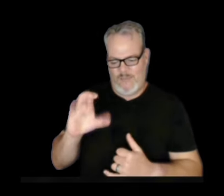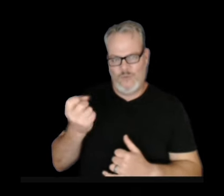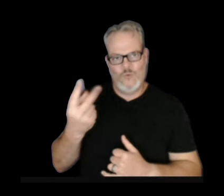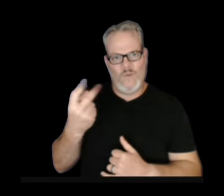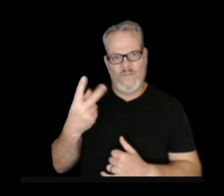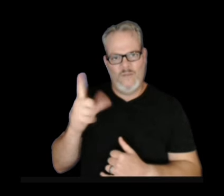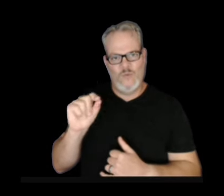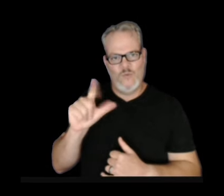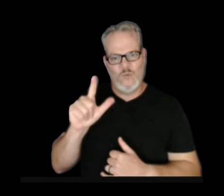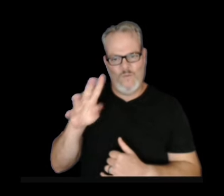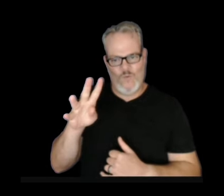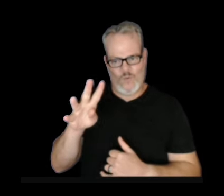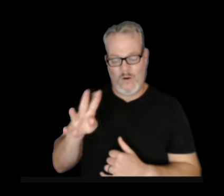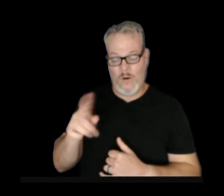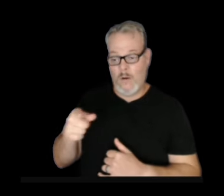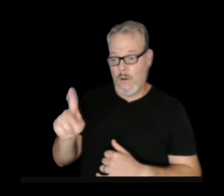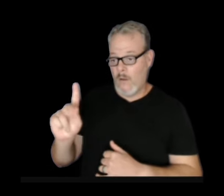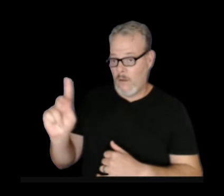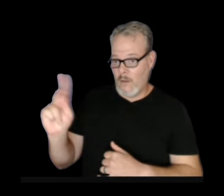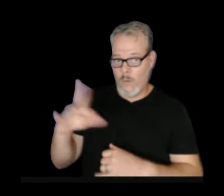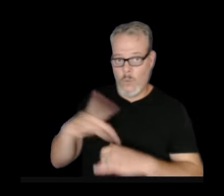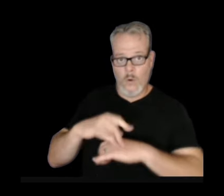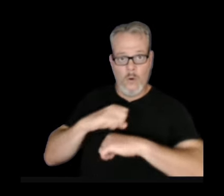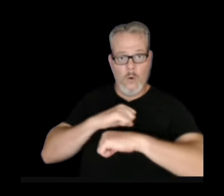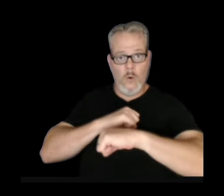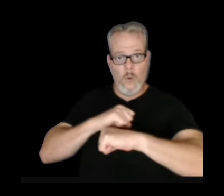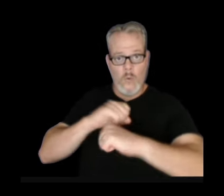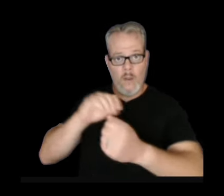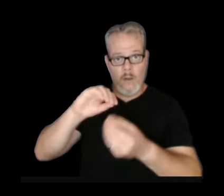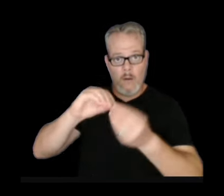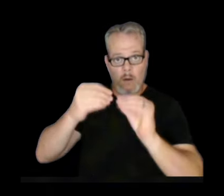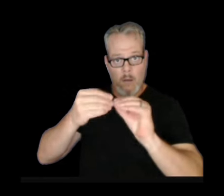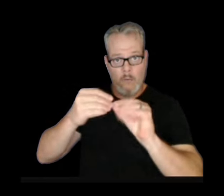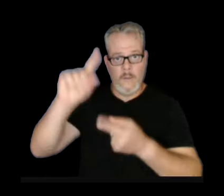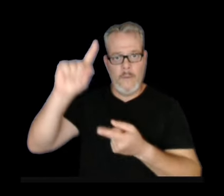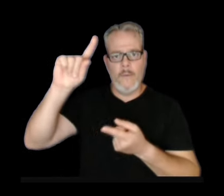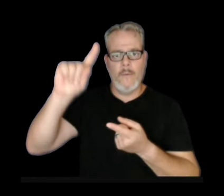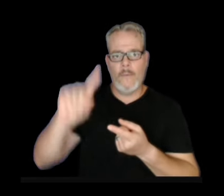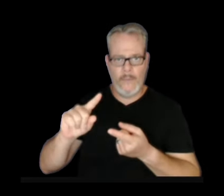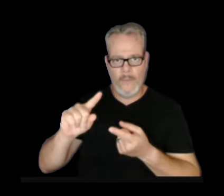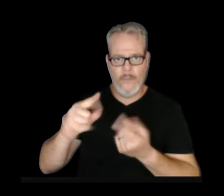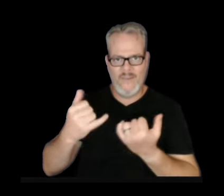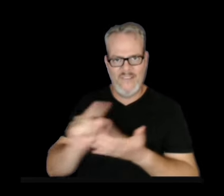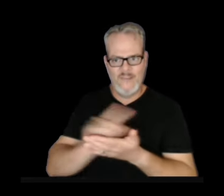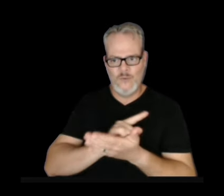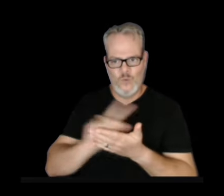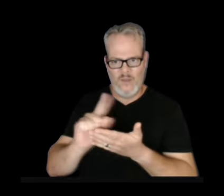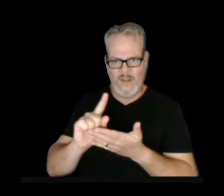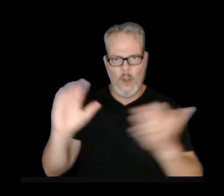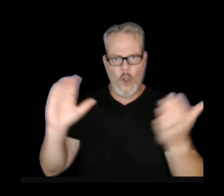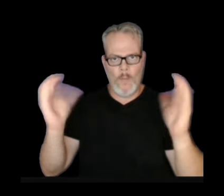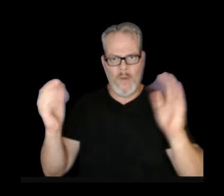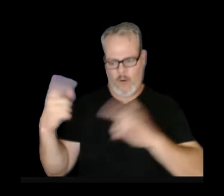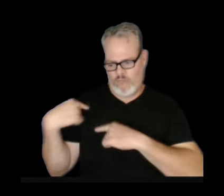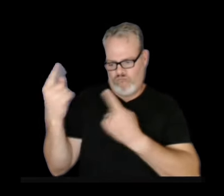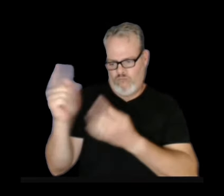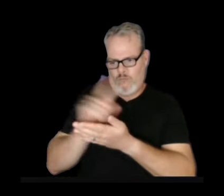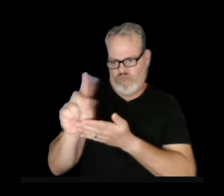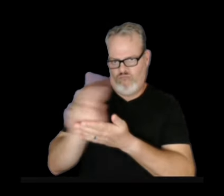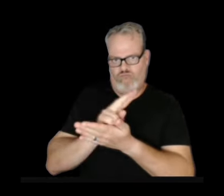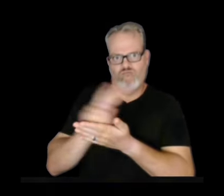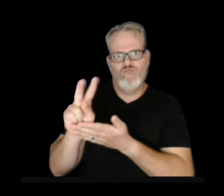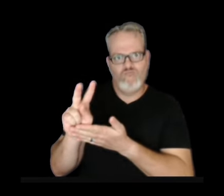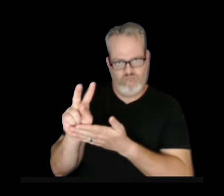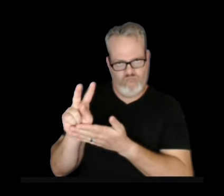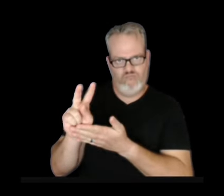Kīlauea's earthquake rates have decreased this past week to less than half of what they were for the previous 2 weeks.